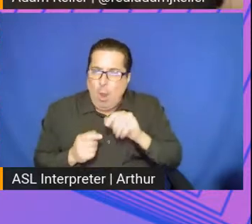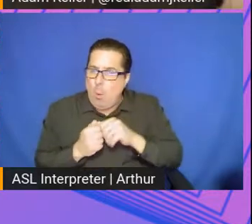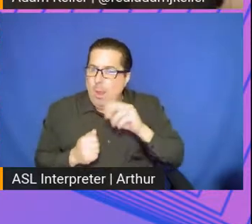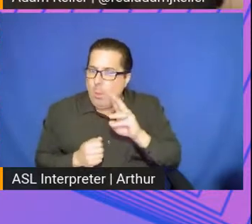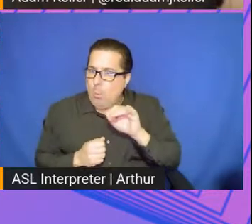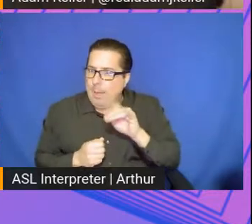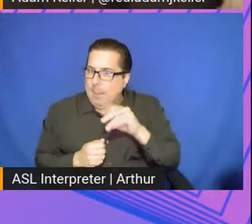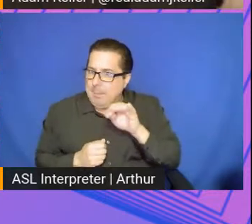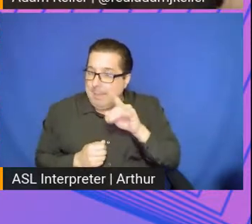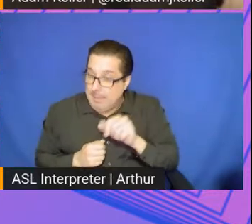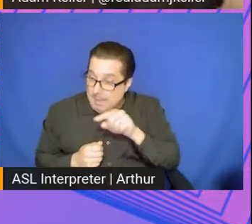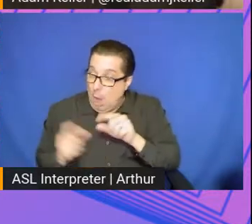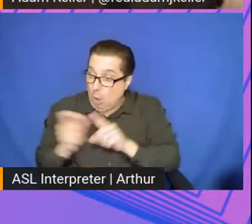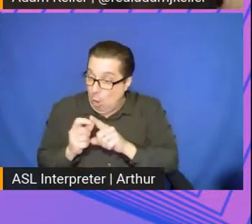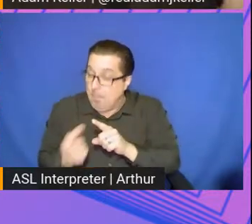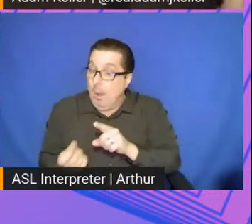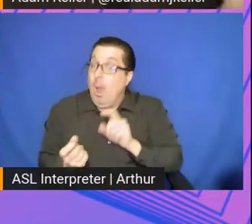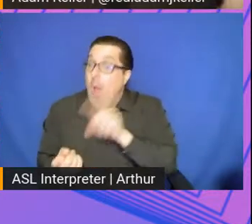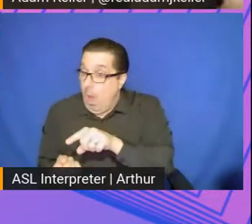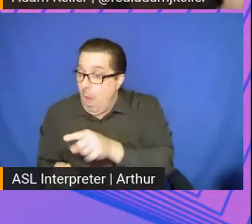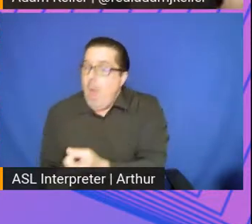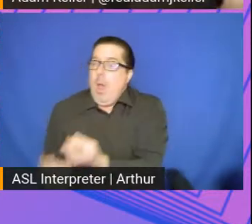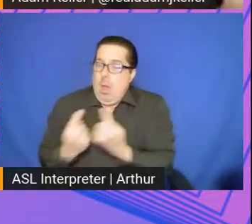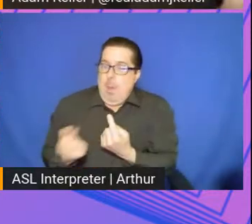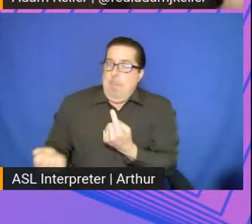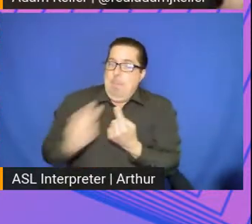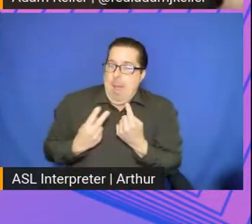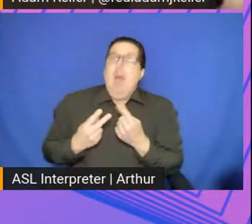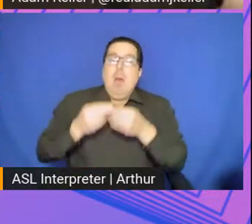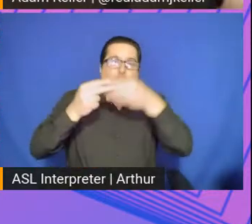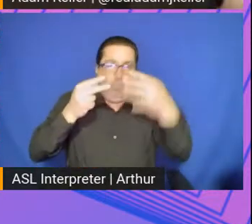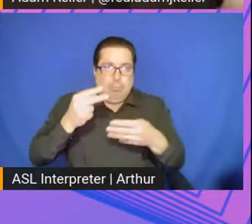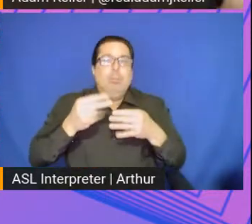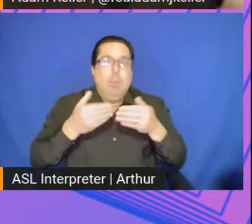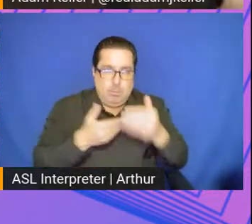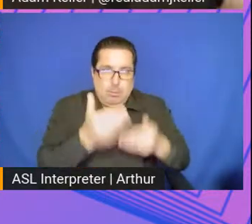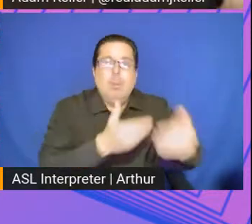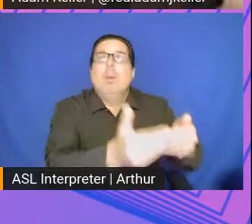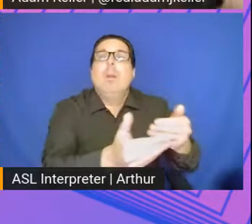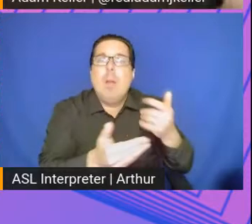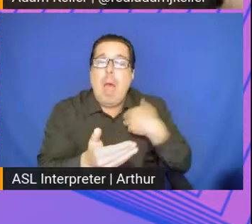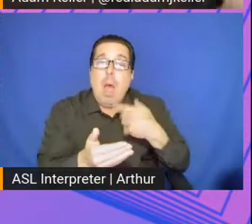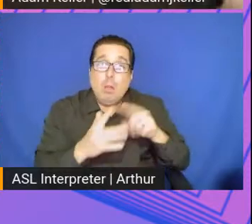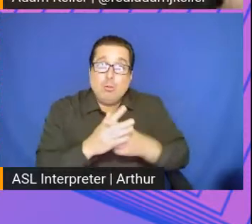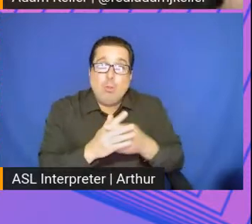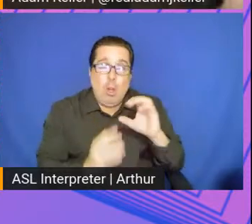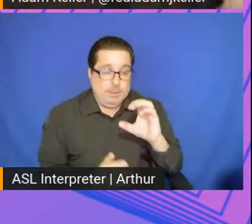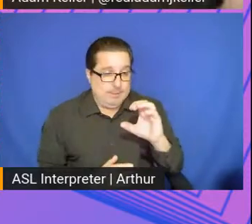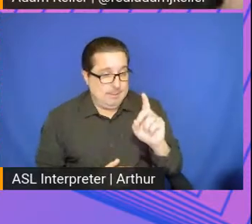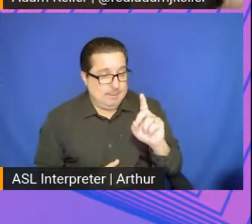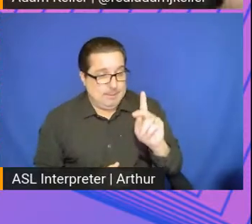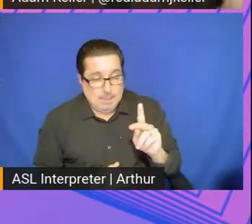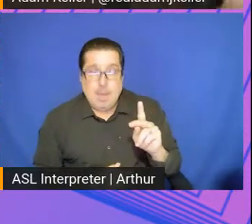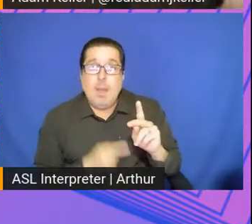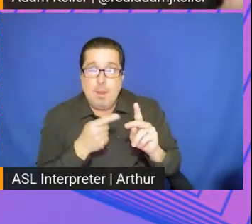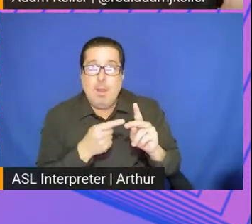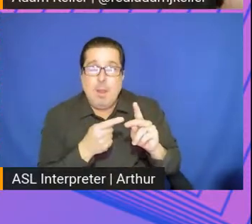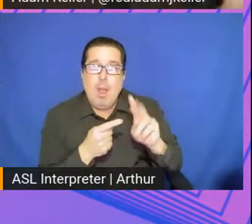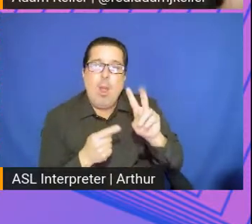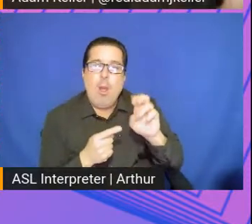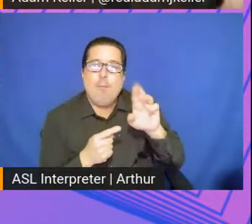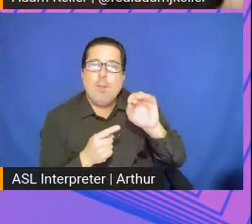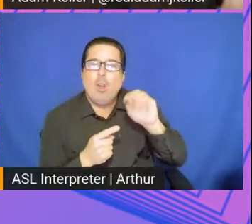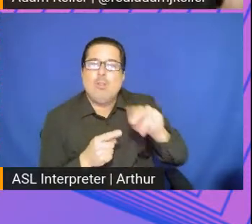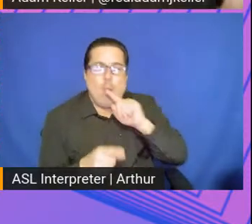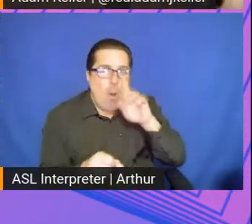return it back to you. So what I'm going to do to start is I'm going to actually run a CDK version just to confirm